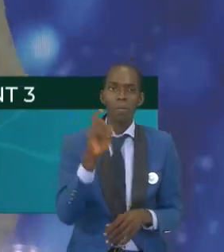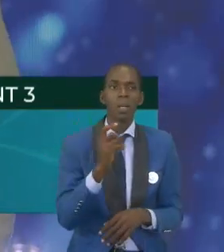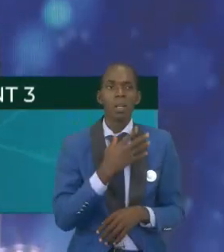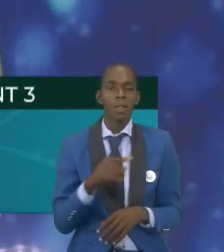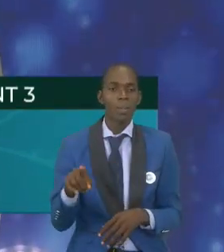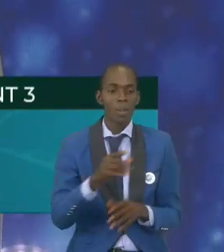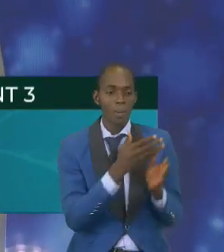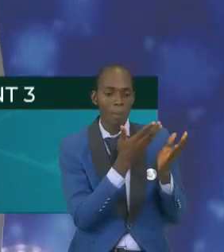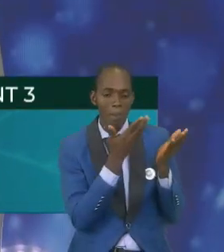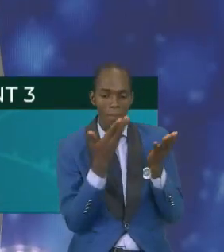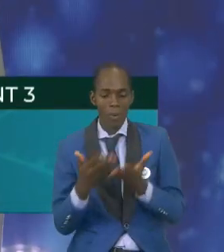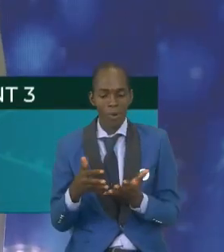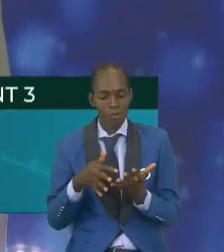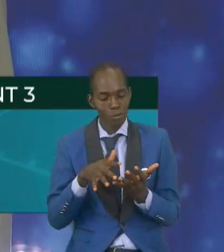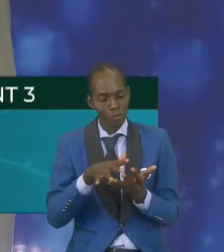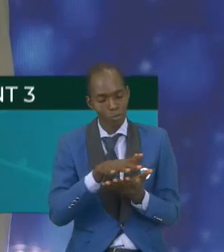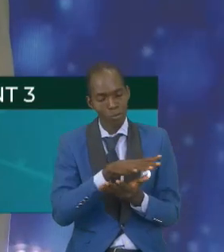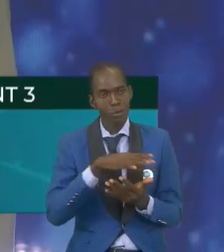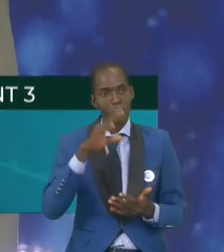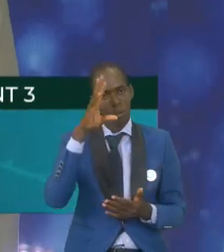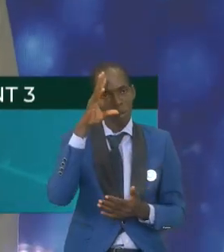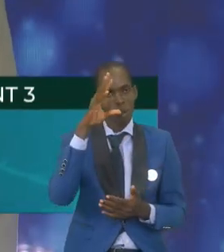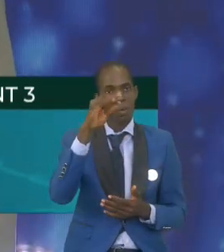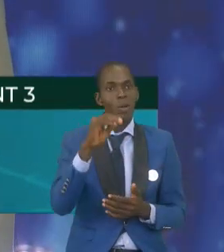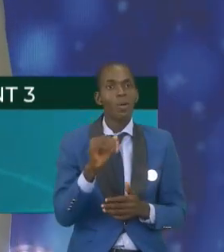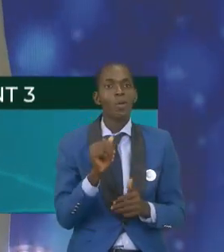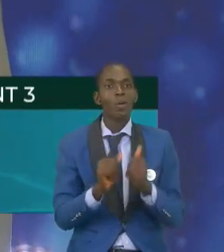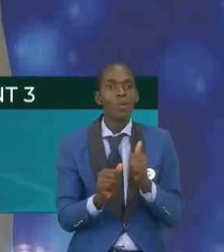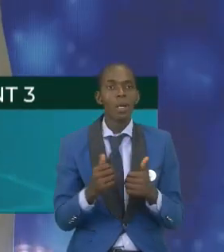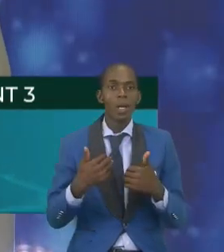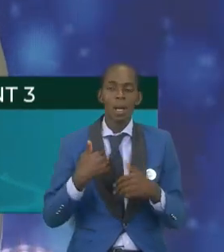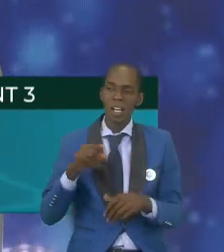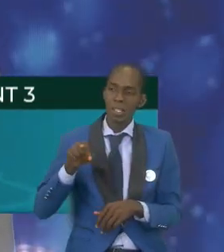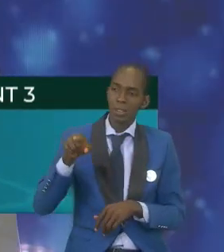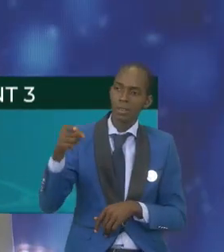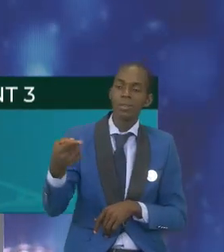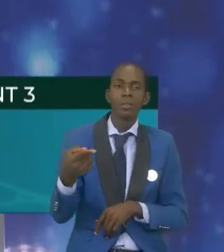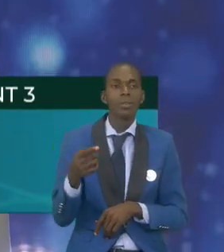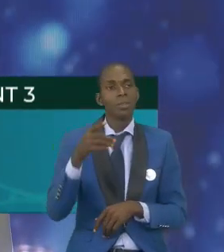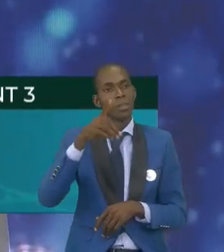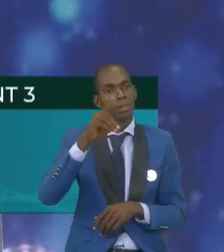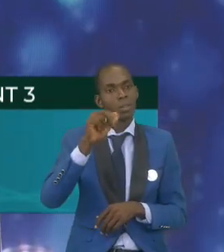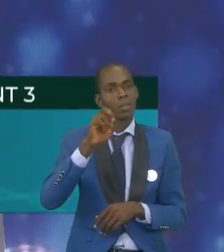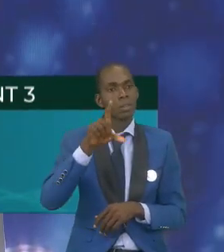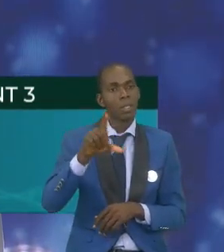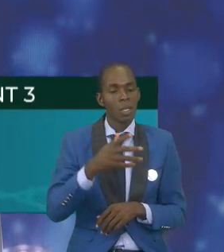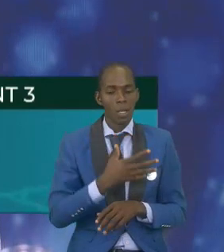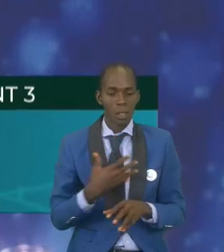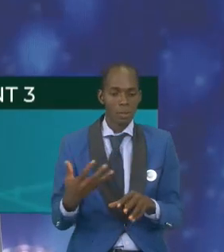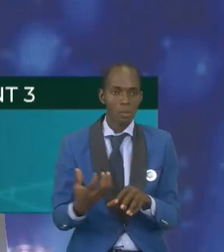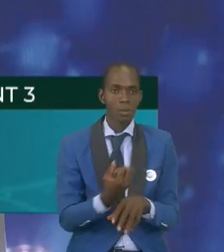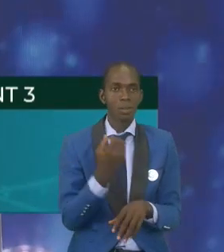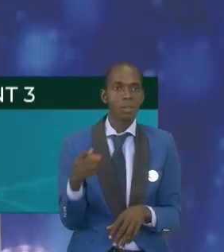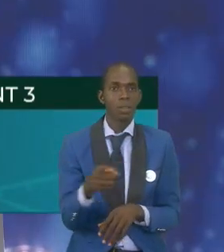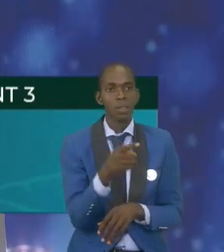brought those men which had accused Daniel, and they cast them